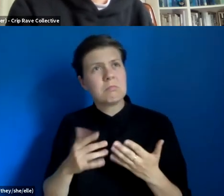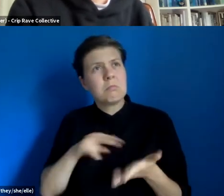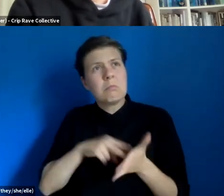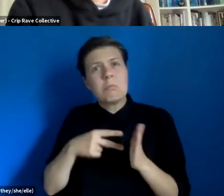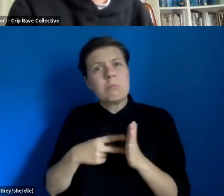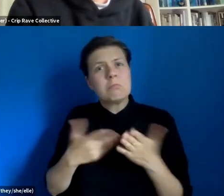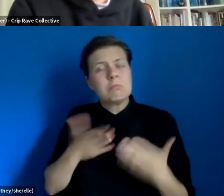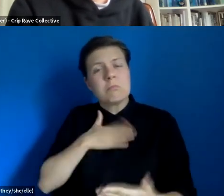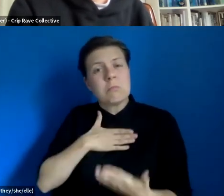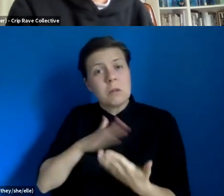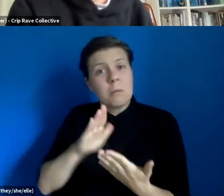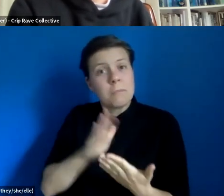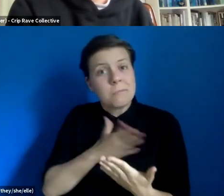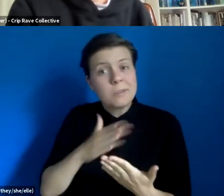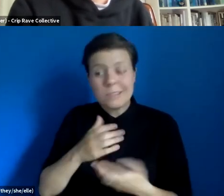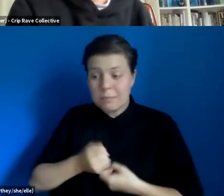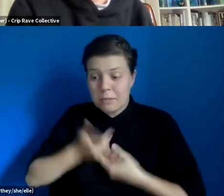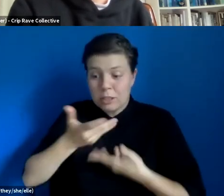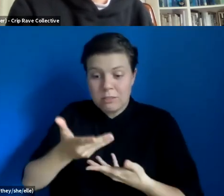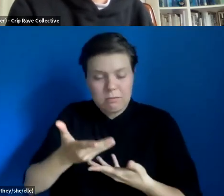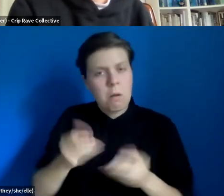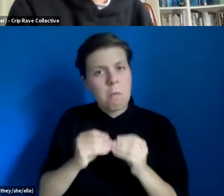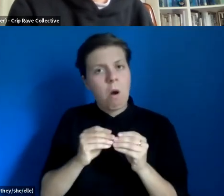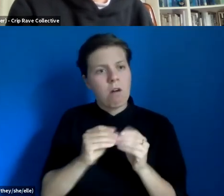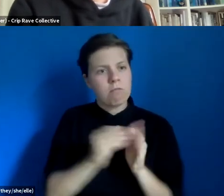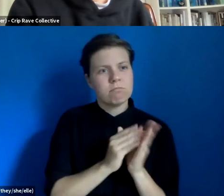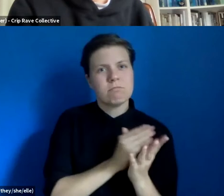musical expression.